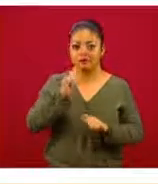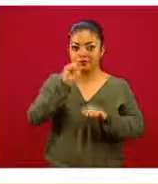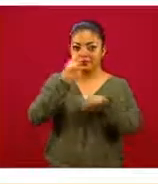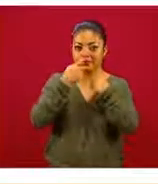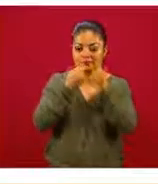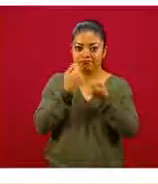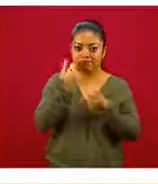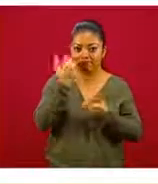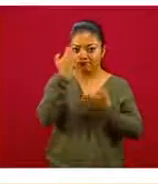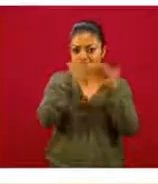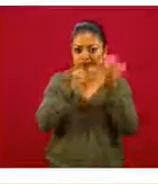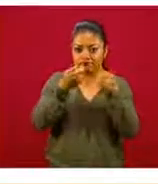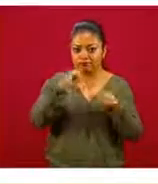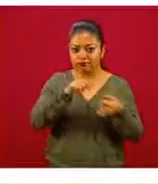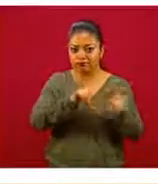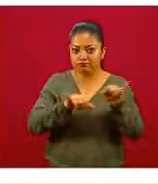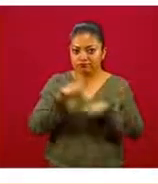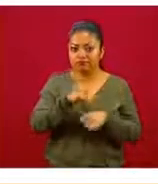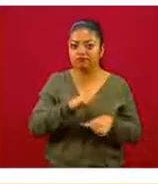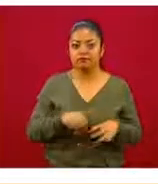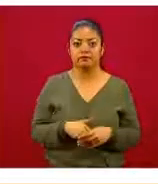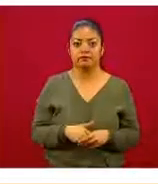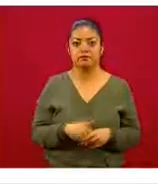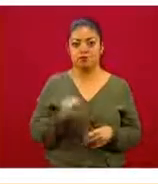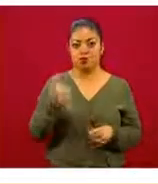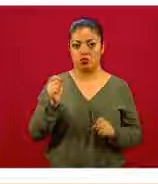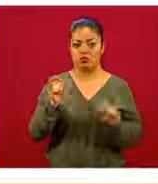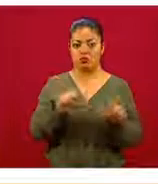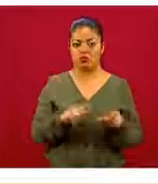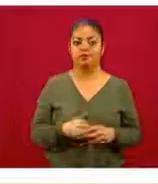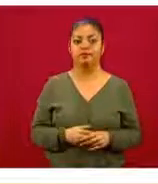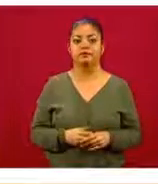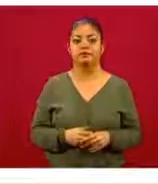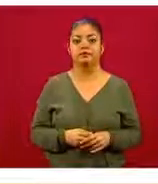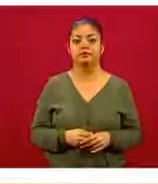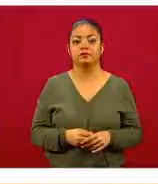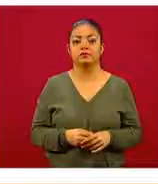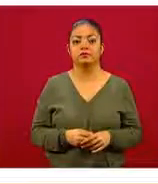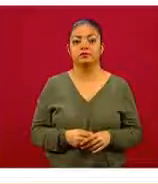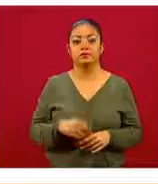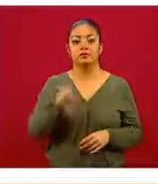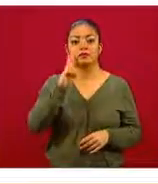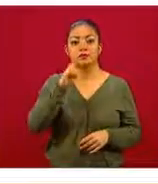being studied to see whether they have died of COVID, and that is in yellow.